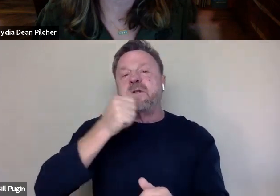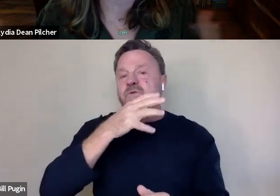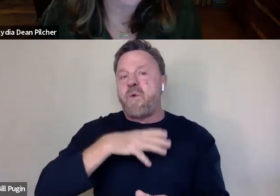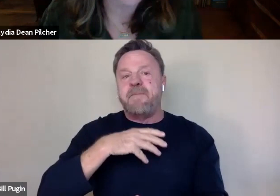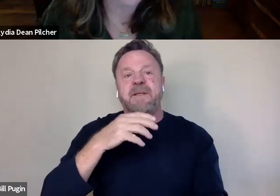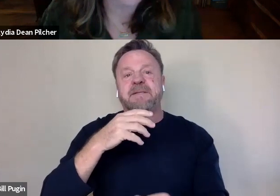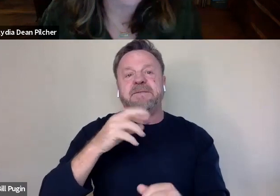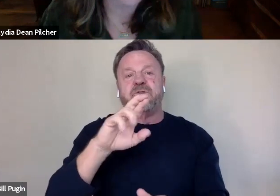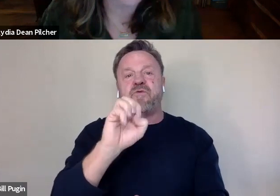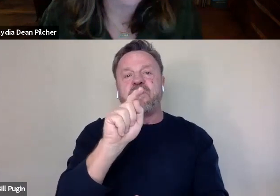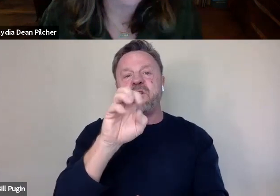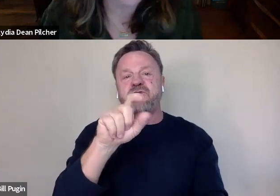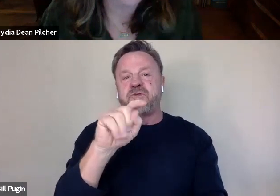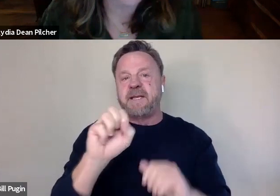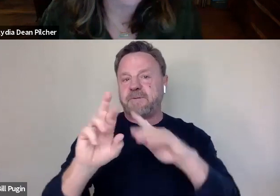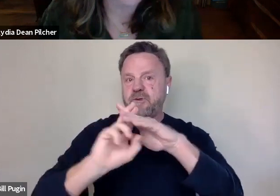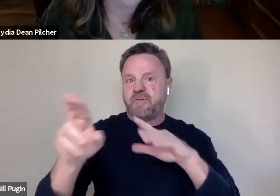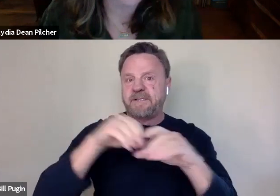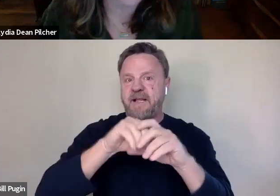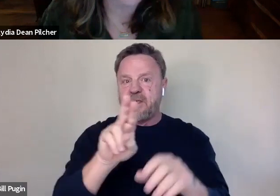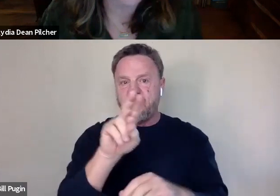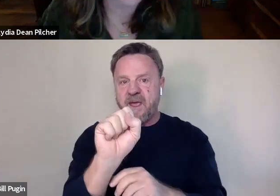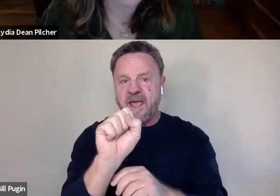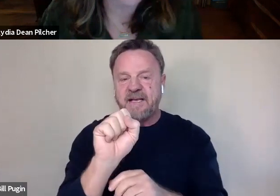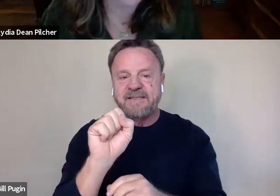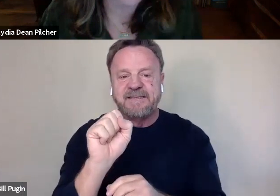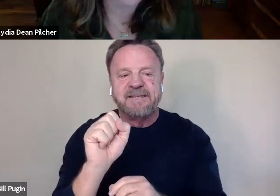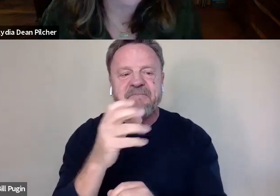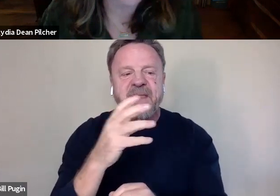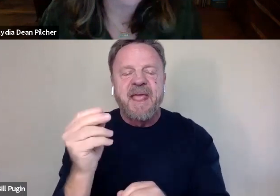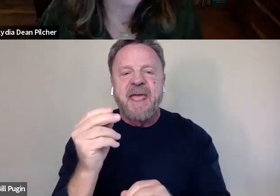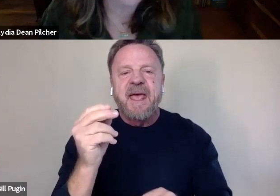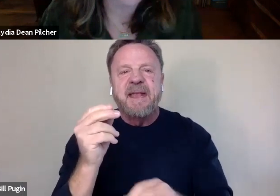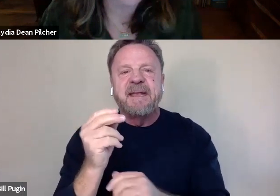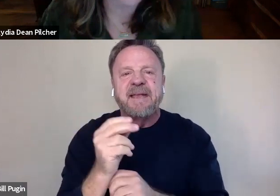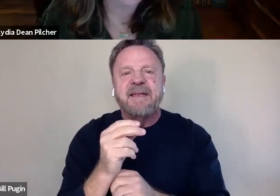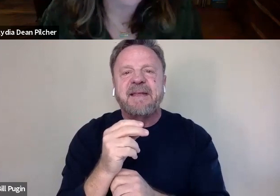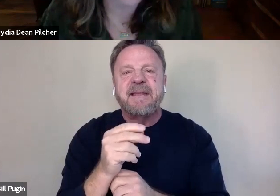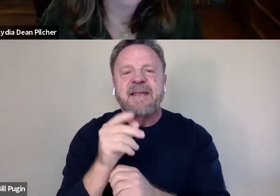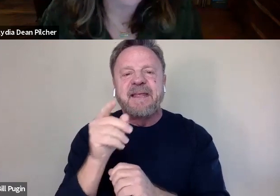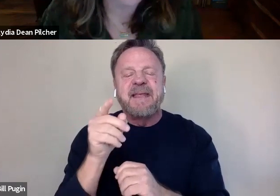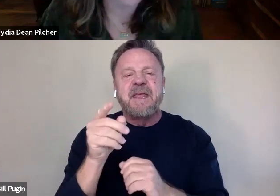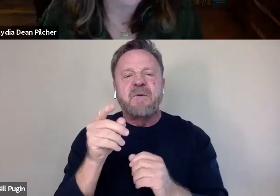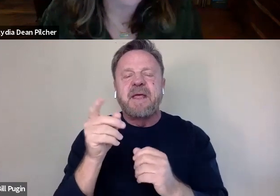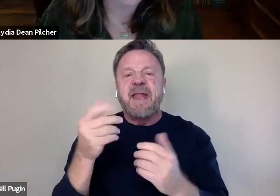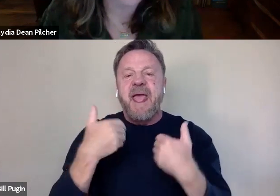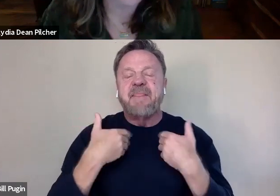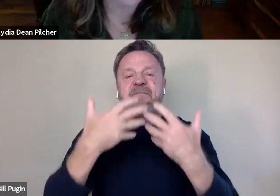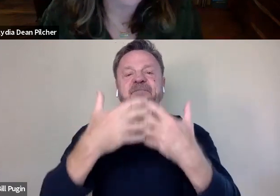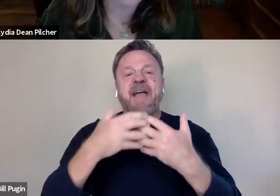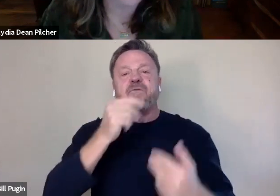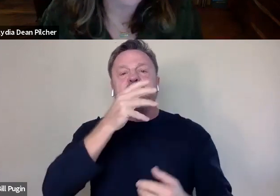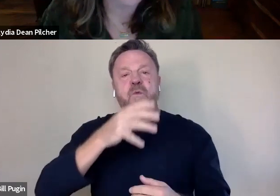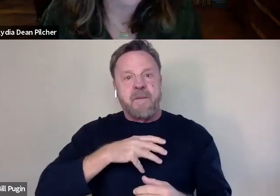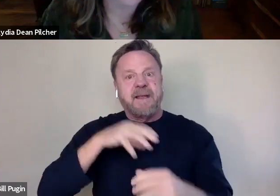the US, and it was actually given to factory women of Glens Falls in the area